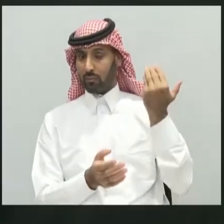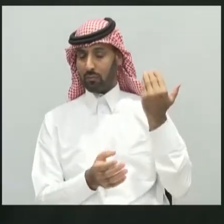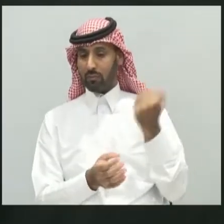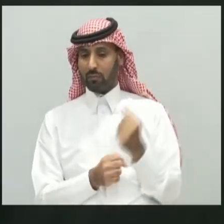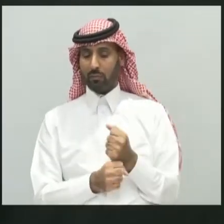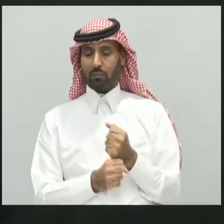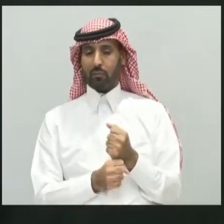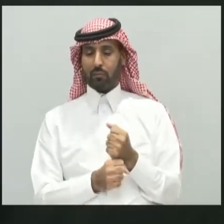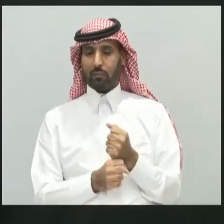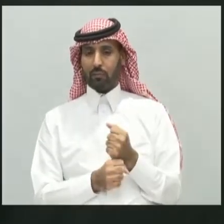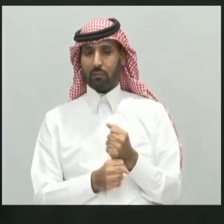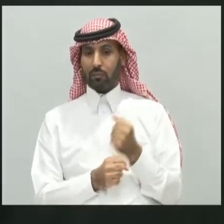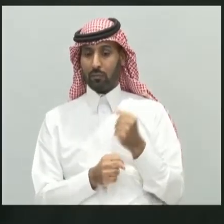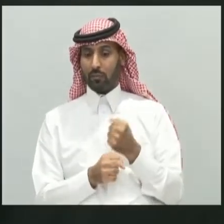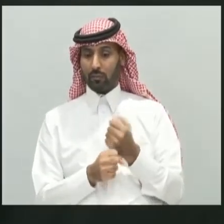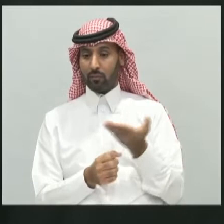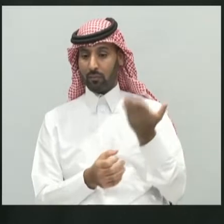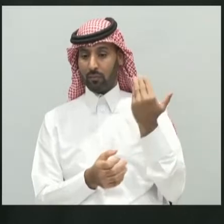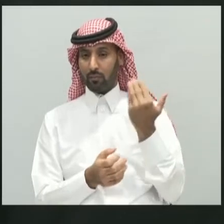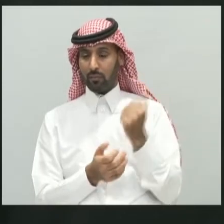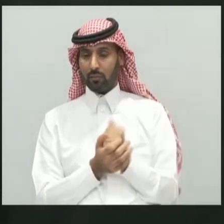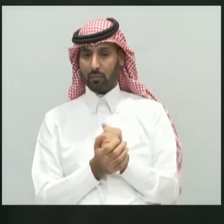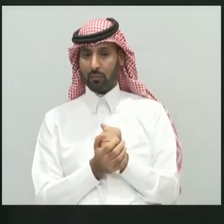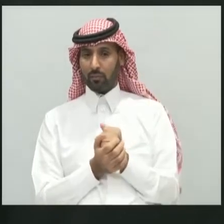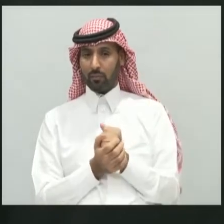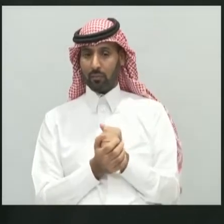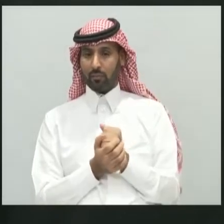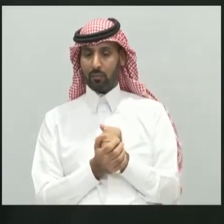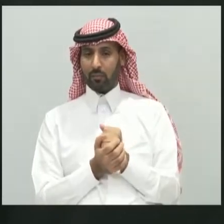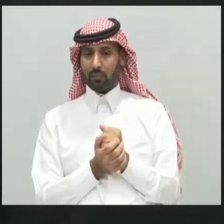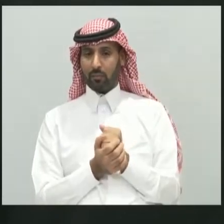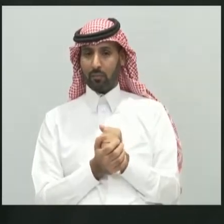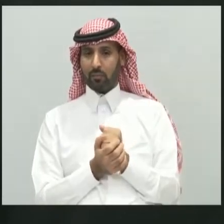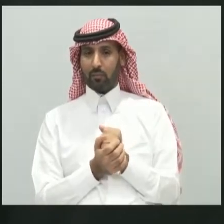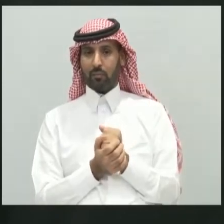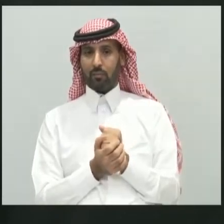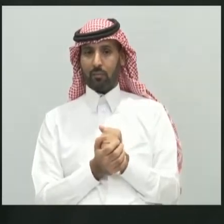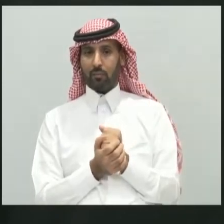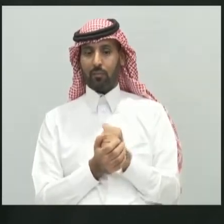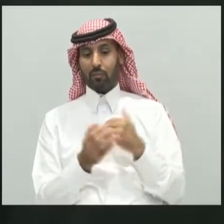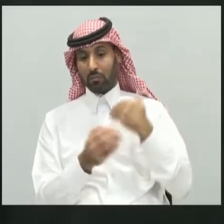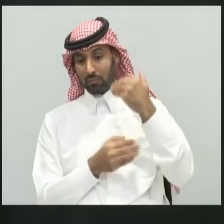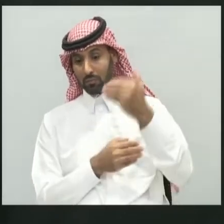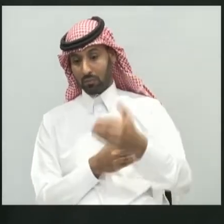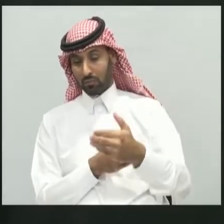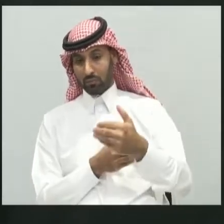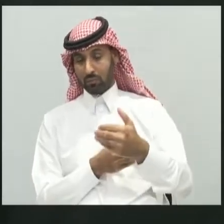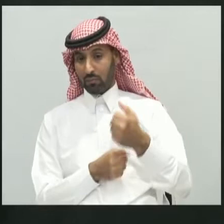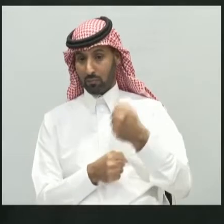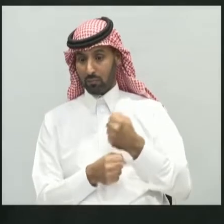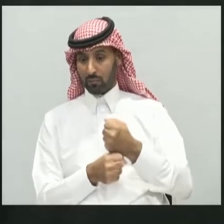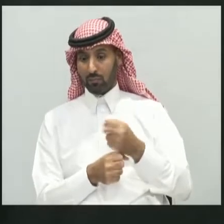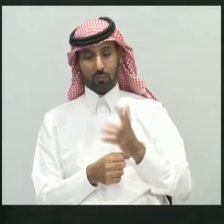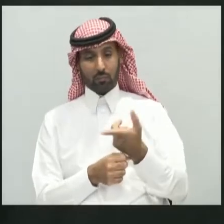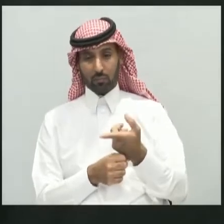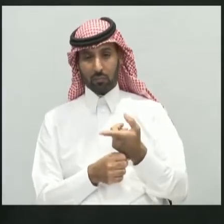unit, the simple present? Did we use did with the negative? No, what did we use? We needed